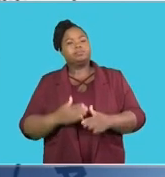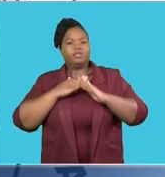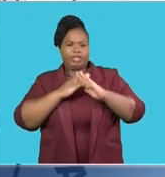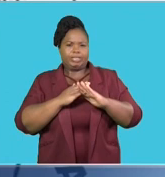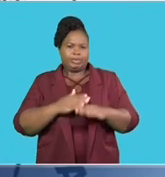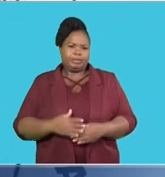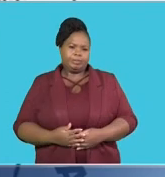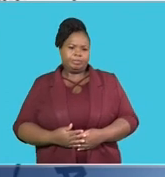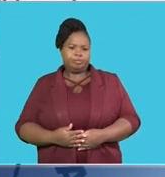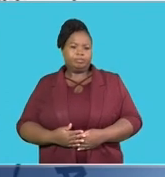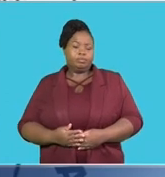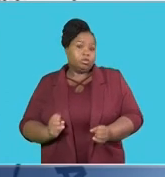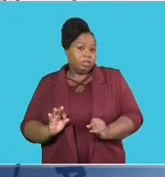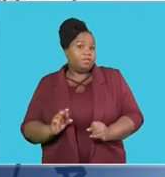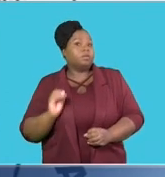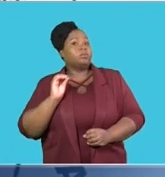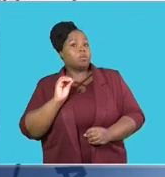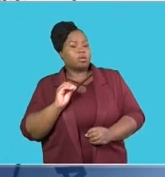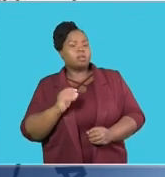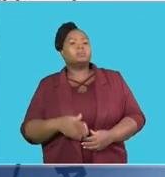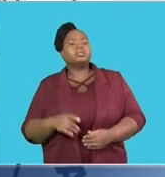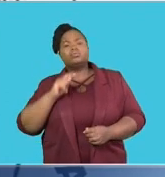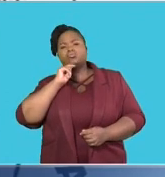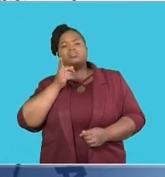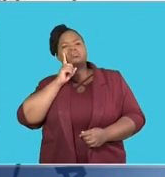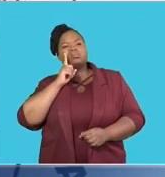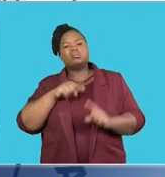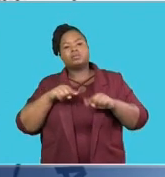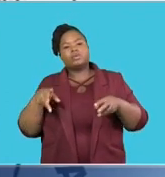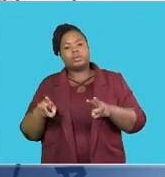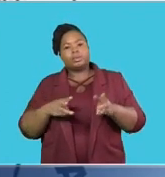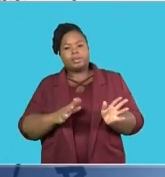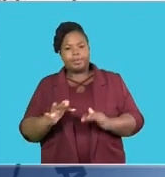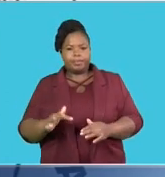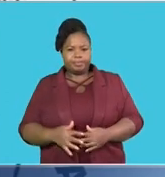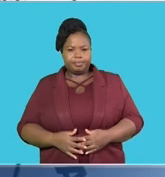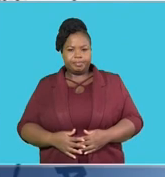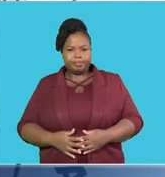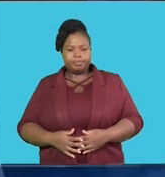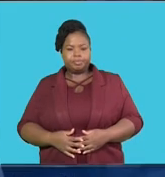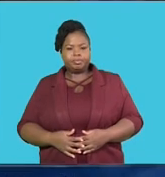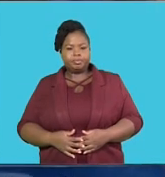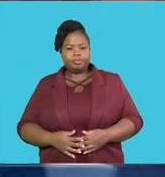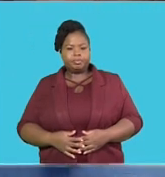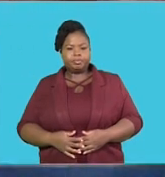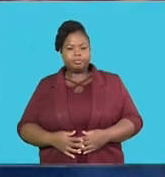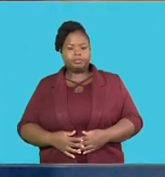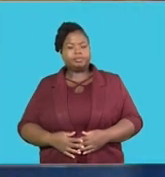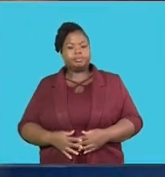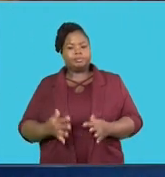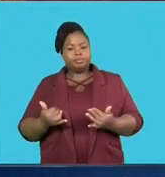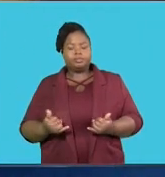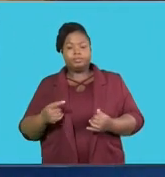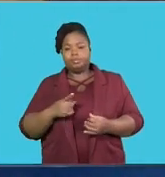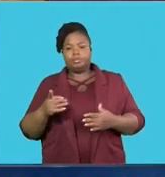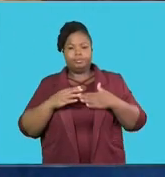sisiprevente mangabe sesekhona nani ukuthi iziphi indlela ezenza ukuthi singabe sisaqhubeka. Njalo ka ha baetapele